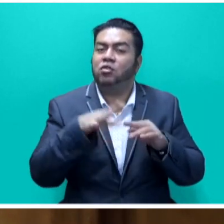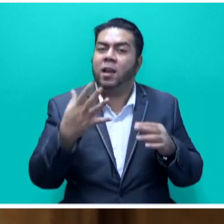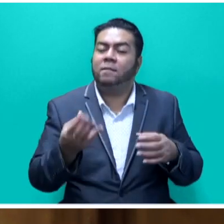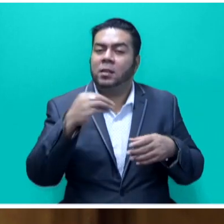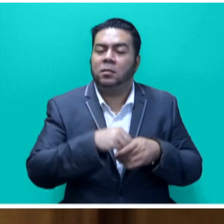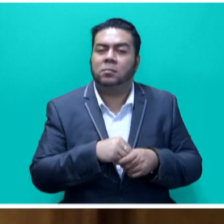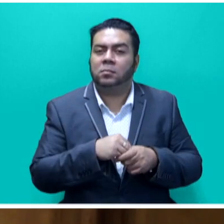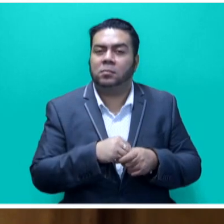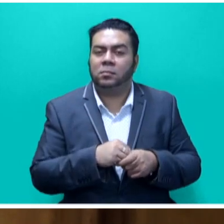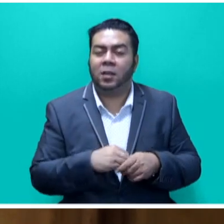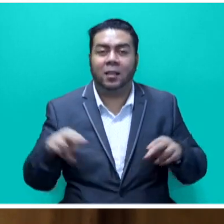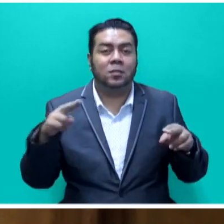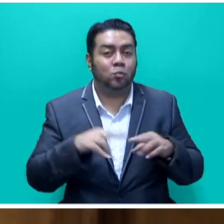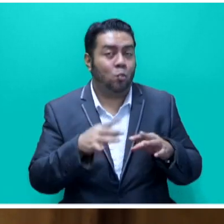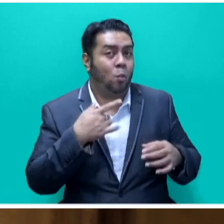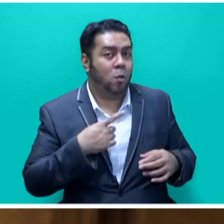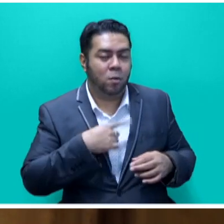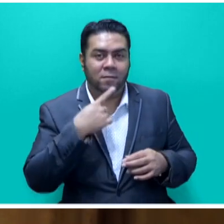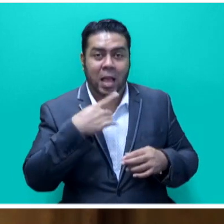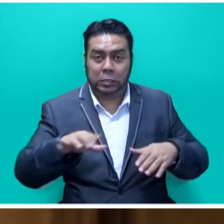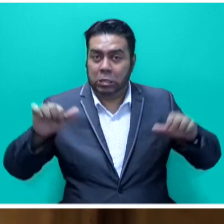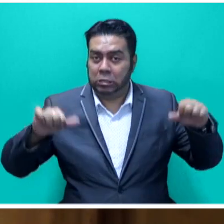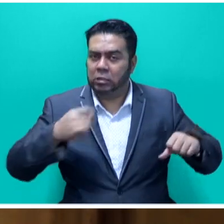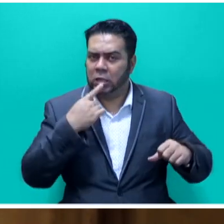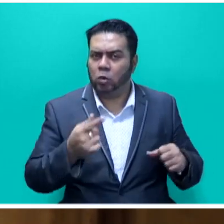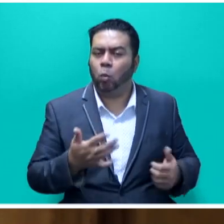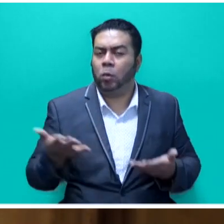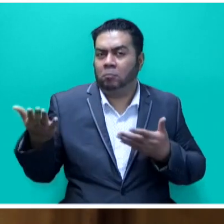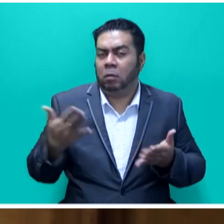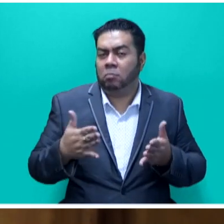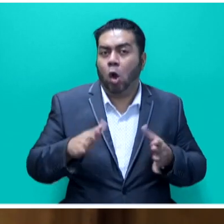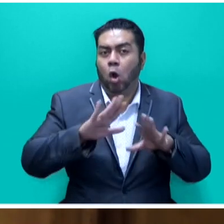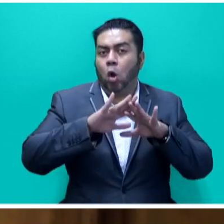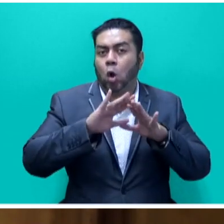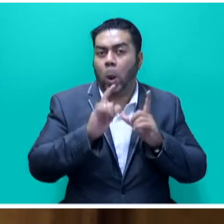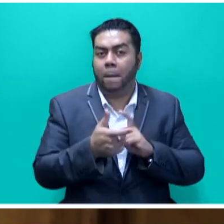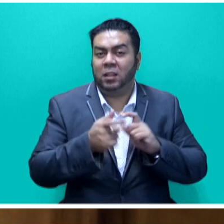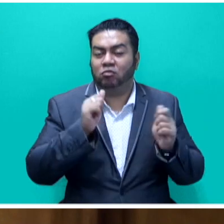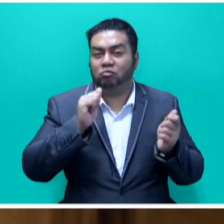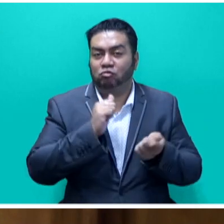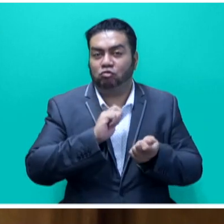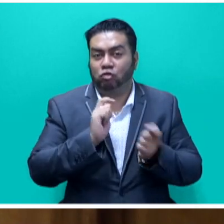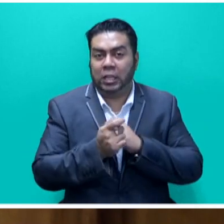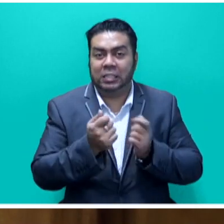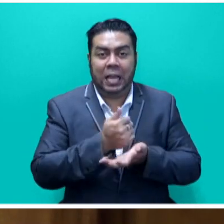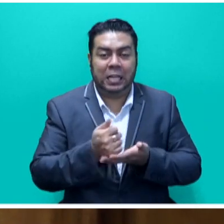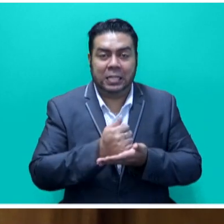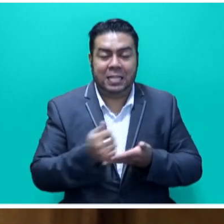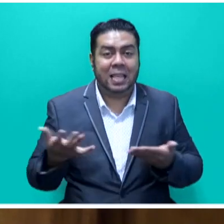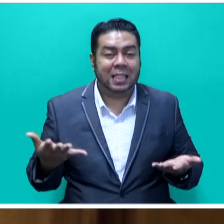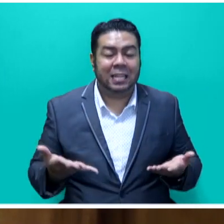which is why, as His Excellency had said, we brought a Climate Change Act at the world to COP26 that legislates the